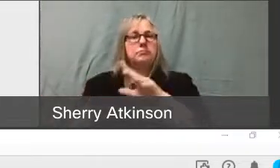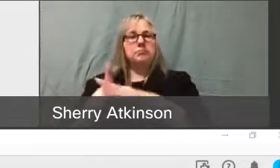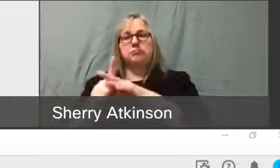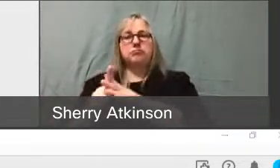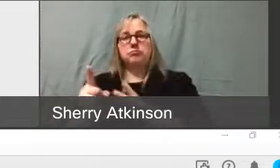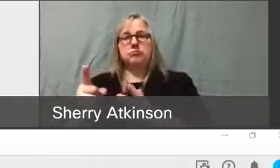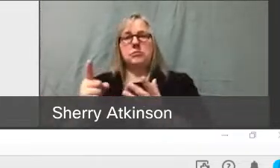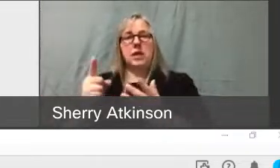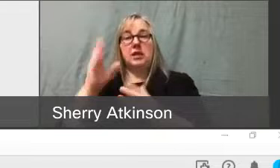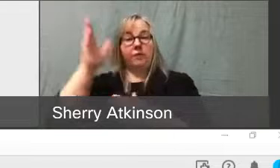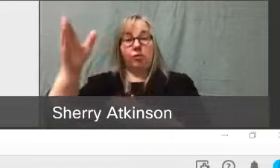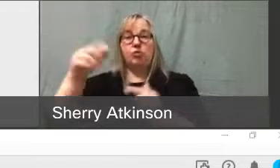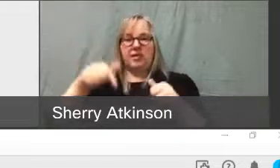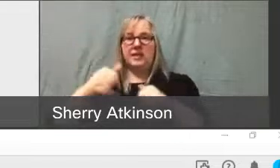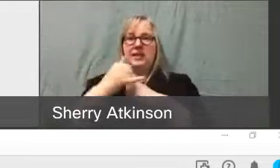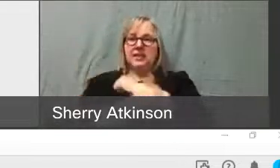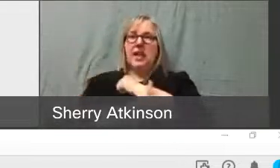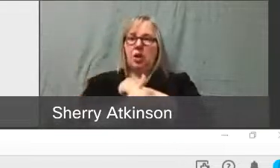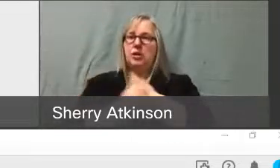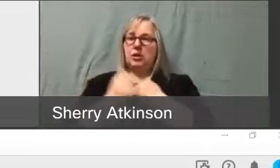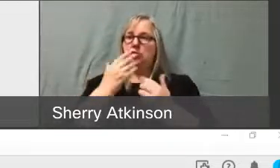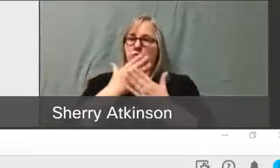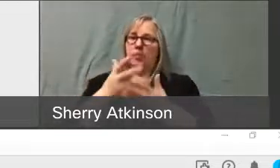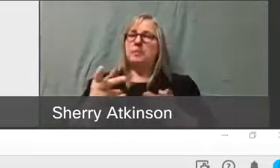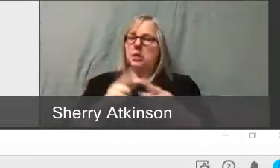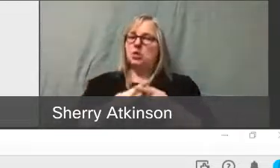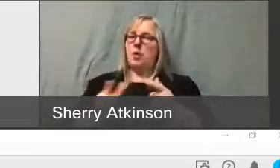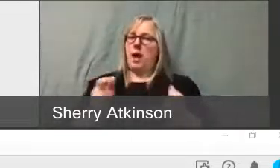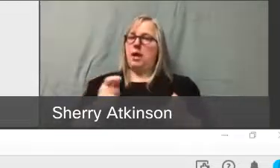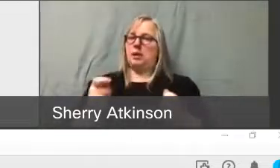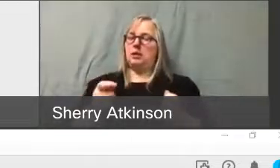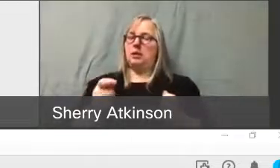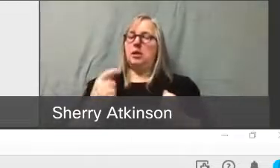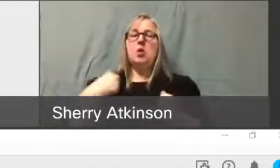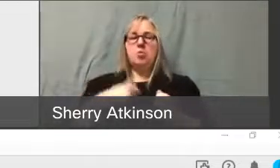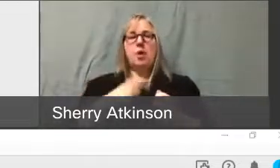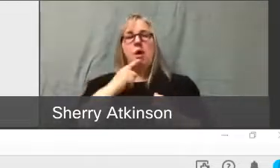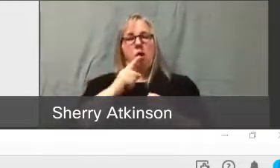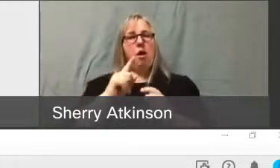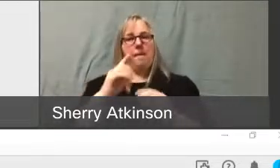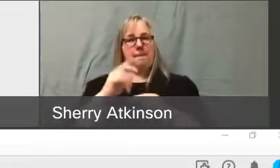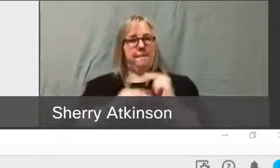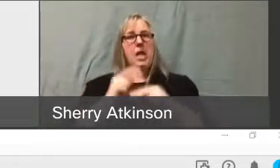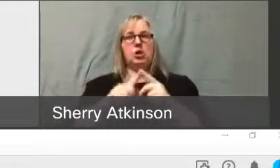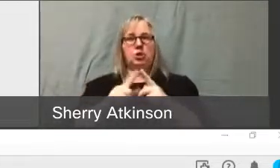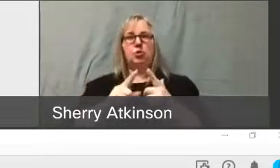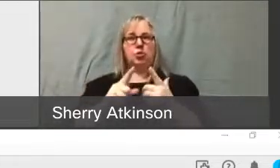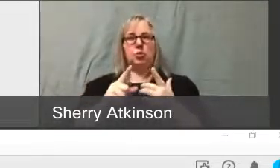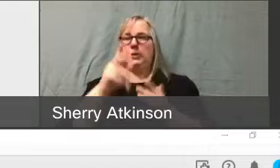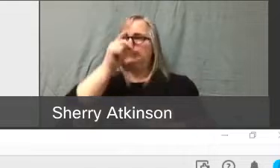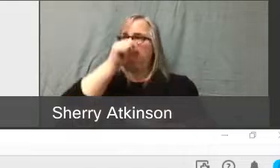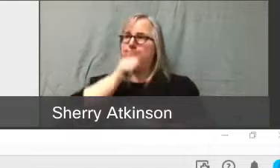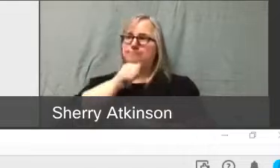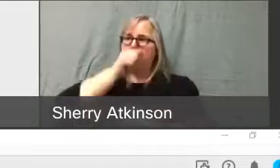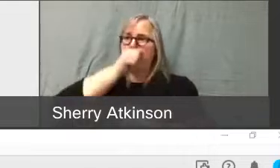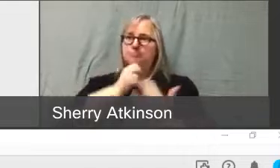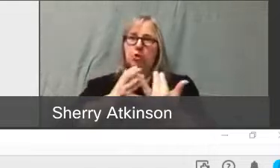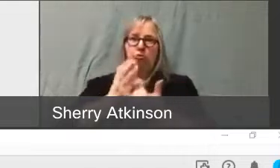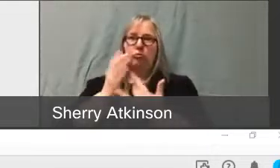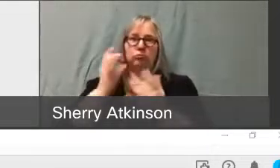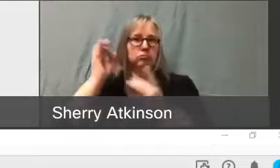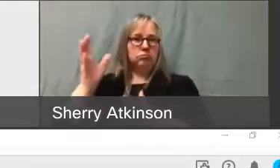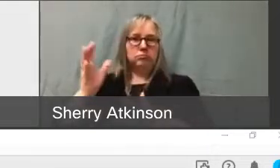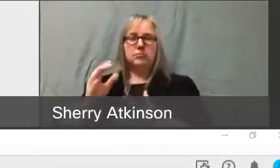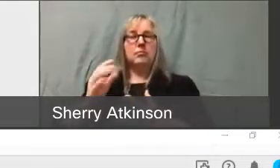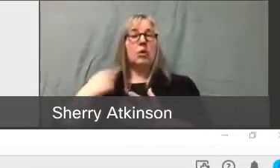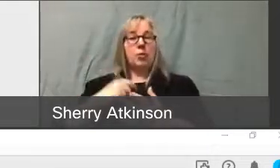county is positioned to handle it. We're built to ride out the storms. We are set up in